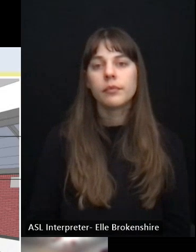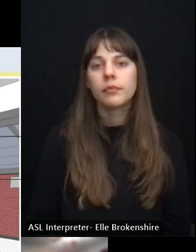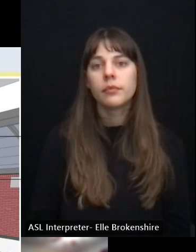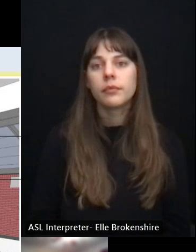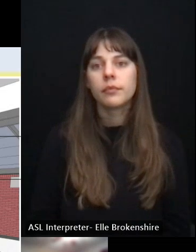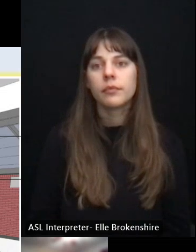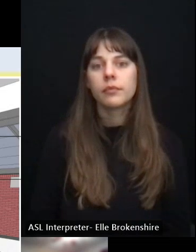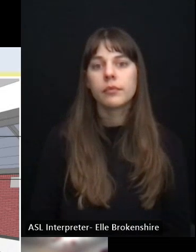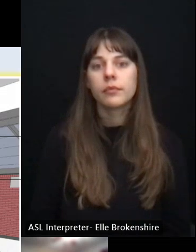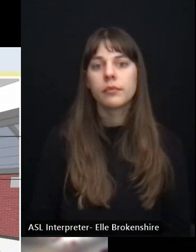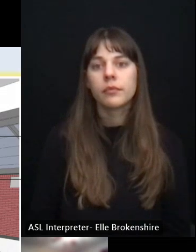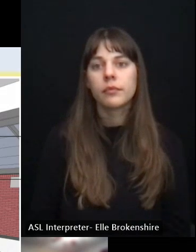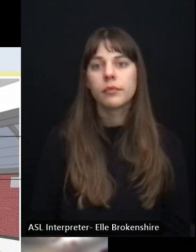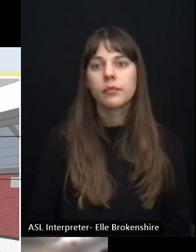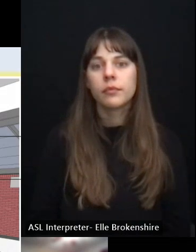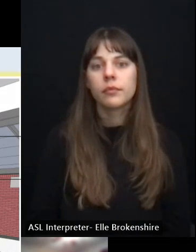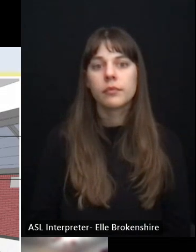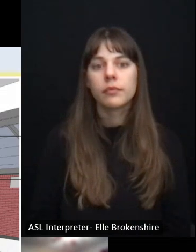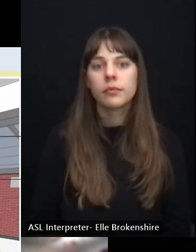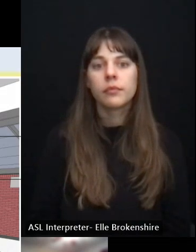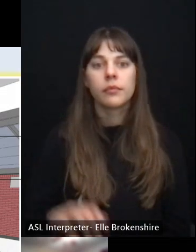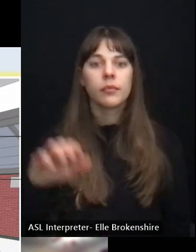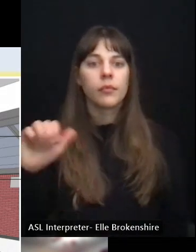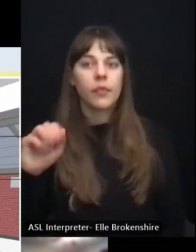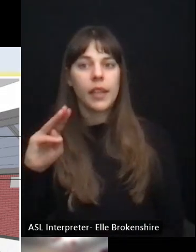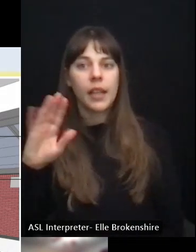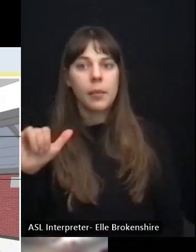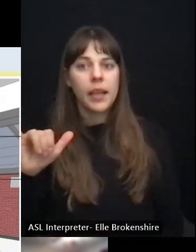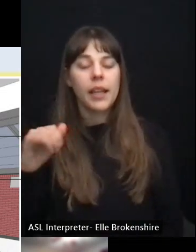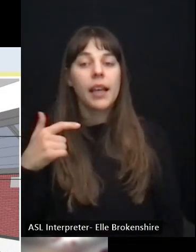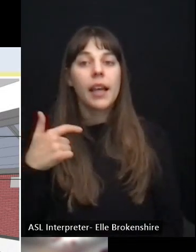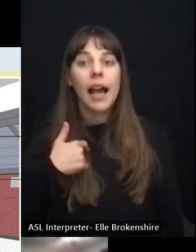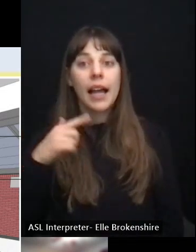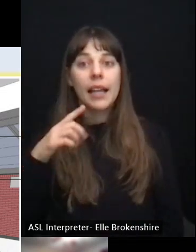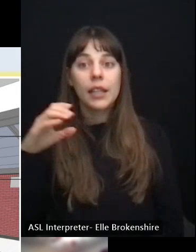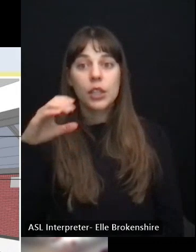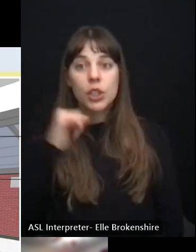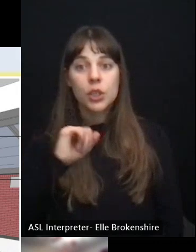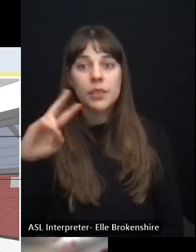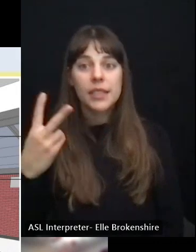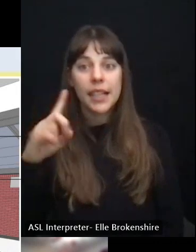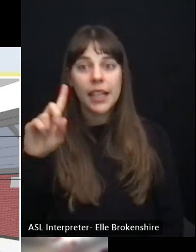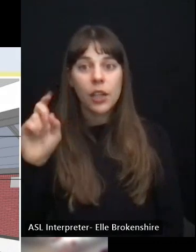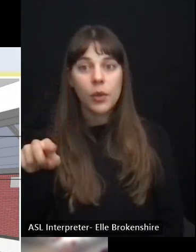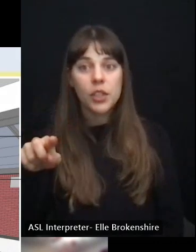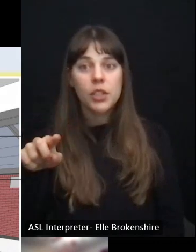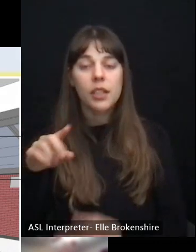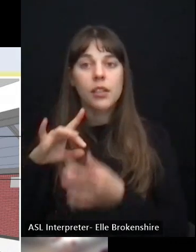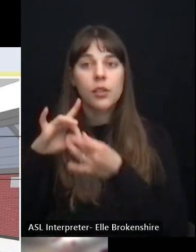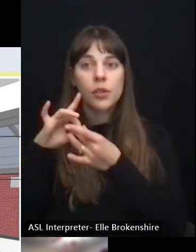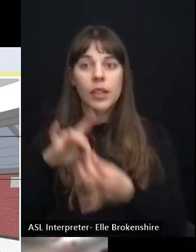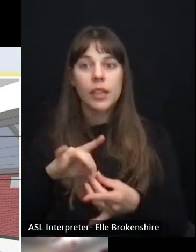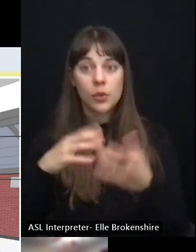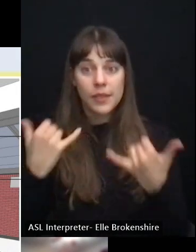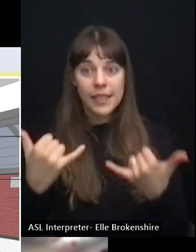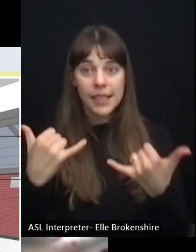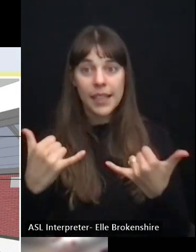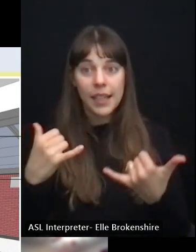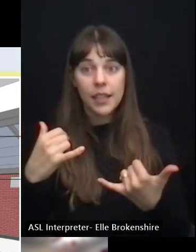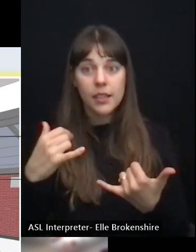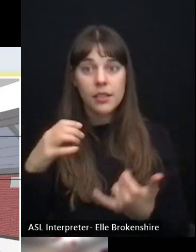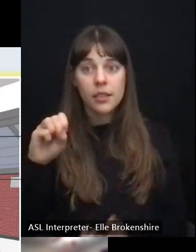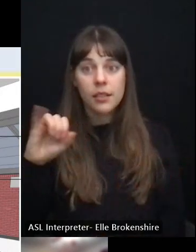And I assume the second question, Carl, was related to today's Silver Line closure.